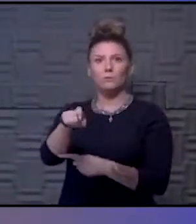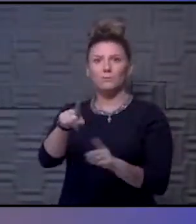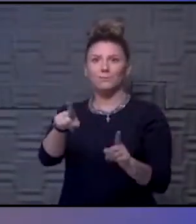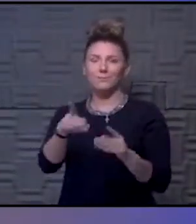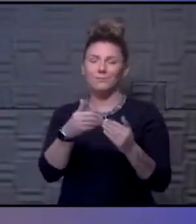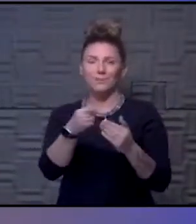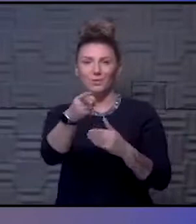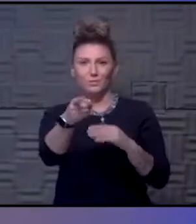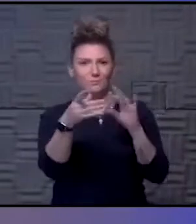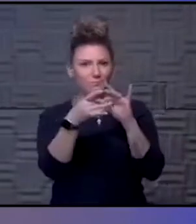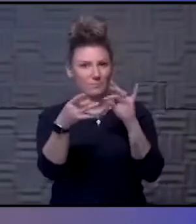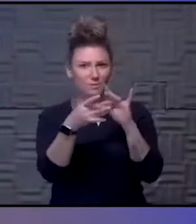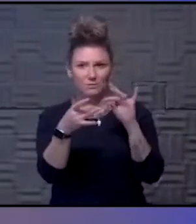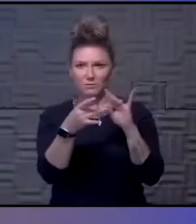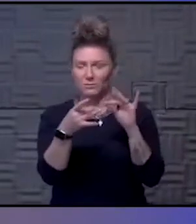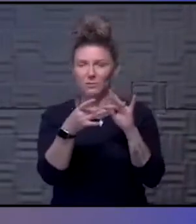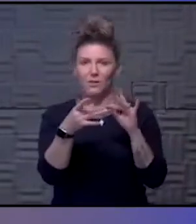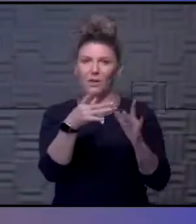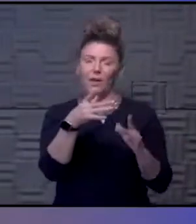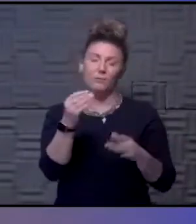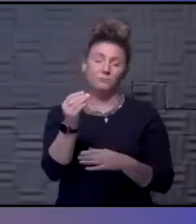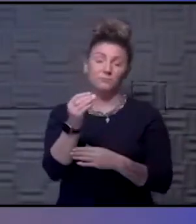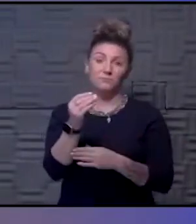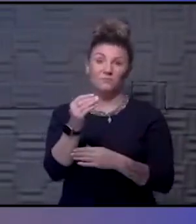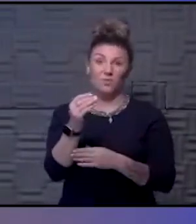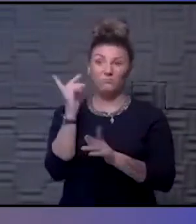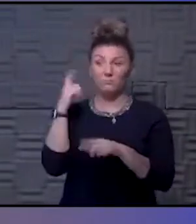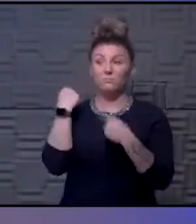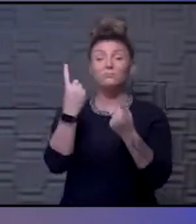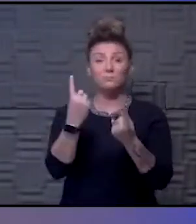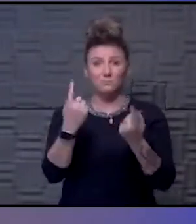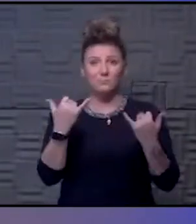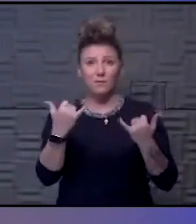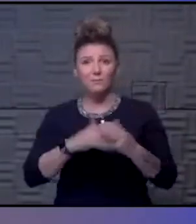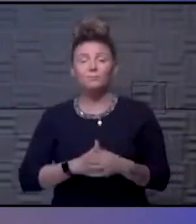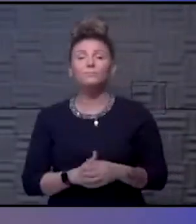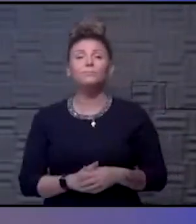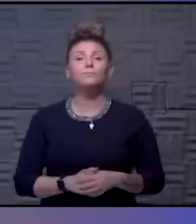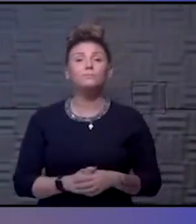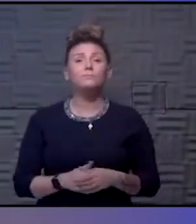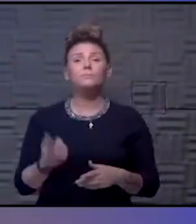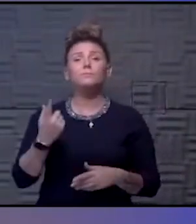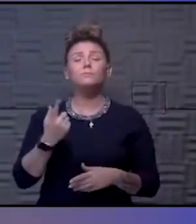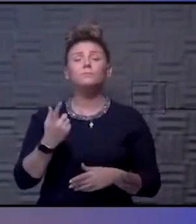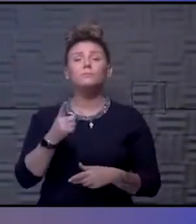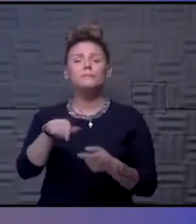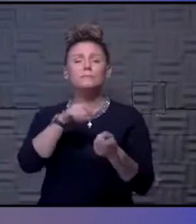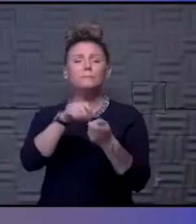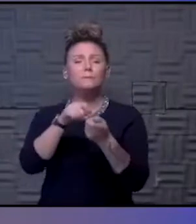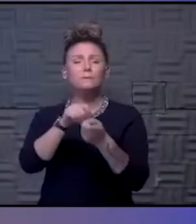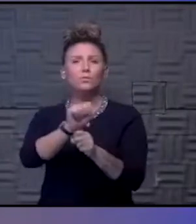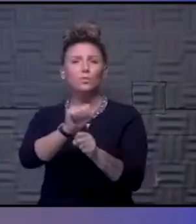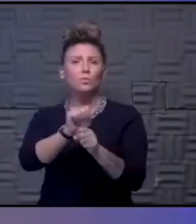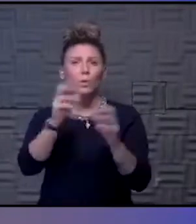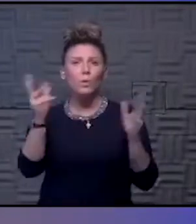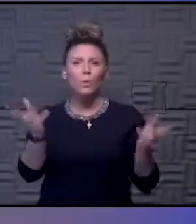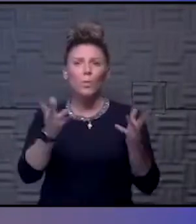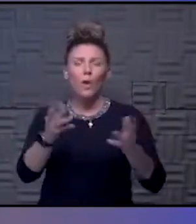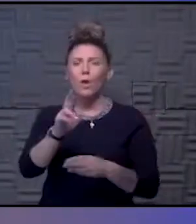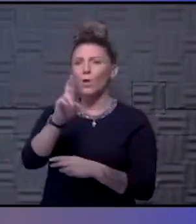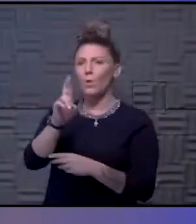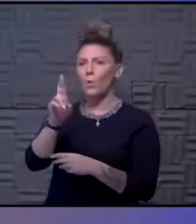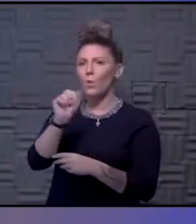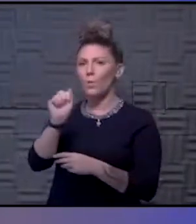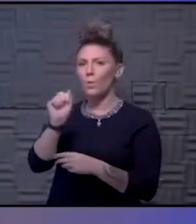guys have been mentioning, messaging for a long time. And so we're specifically working on something called RadX Up. And the